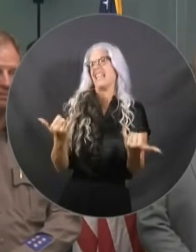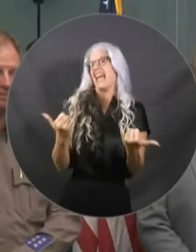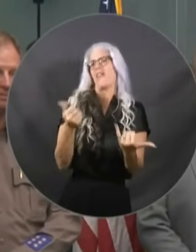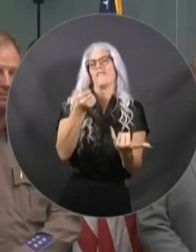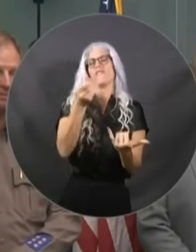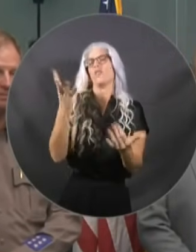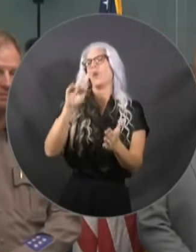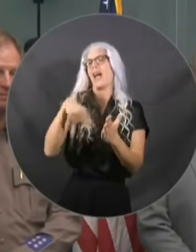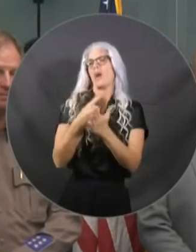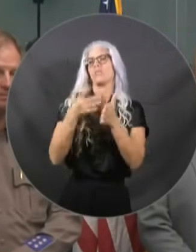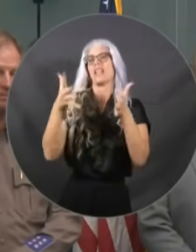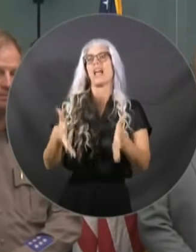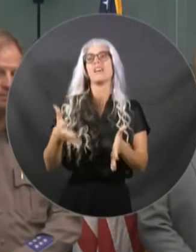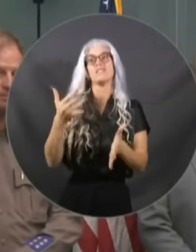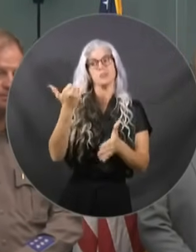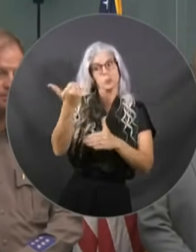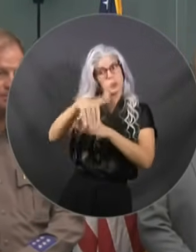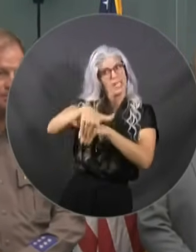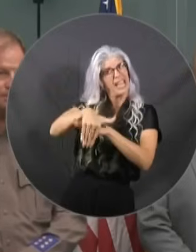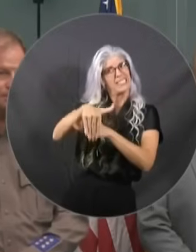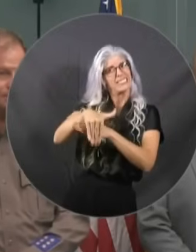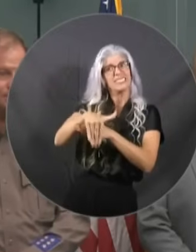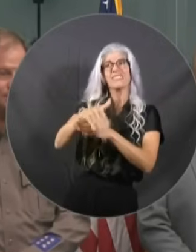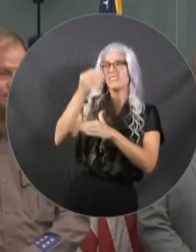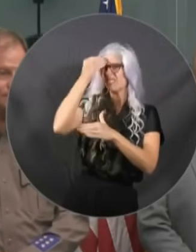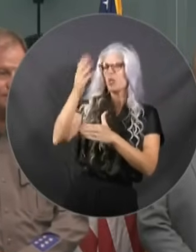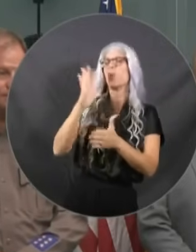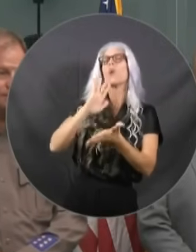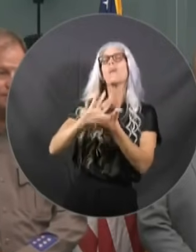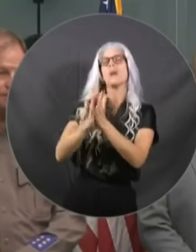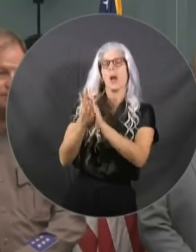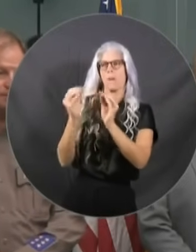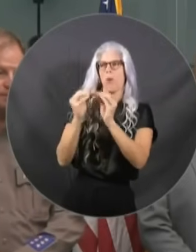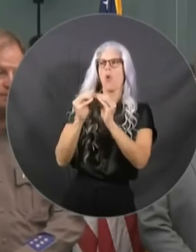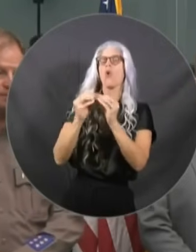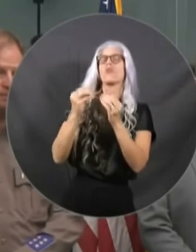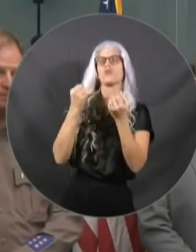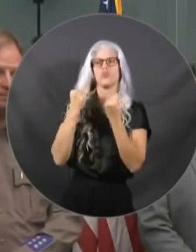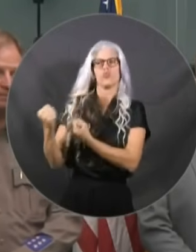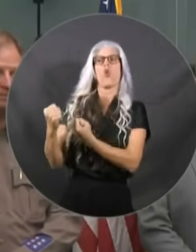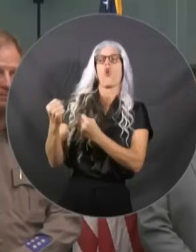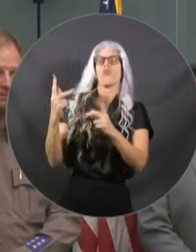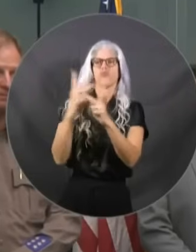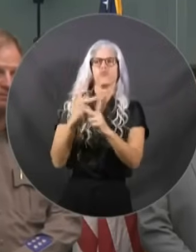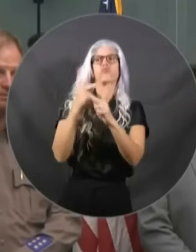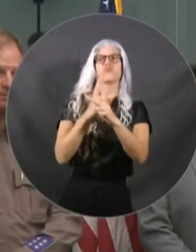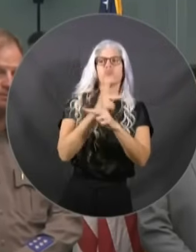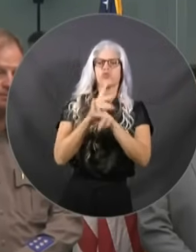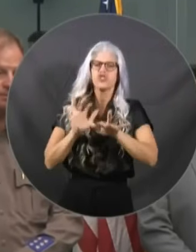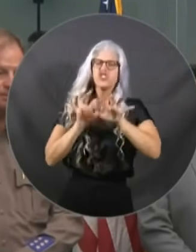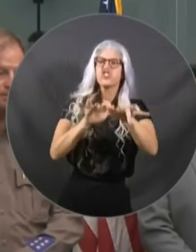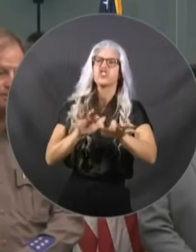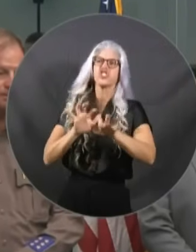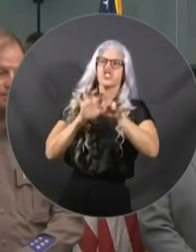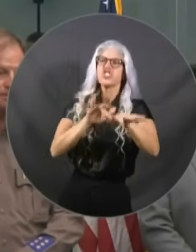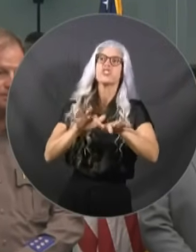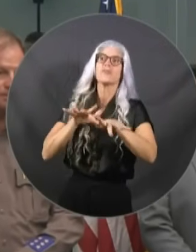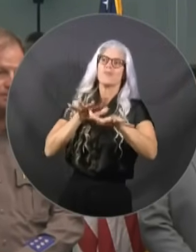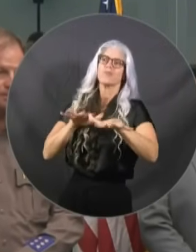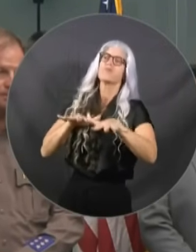into tonight, the weather's going to start getting nastier and nastier, and we're looking at an impact of the eye